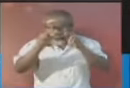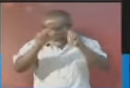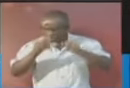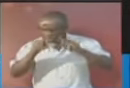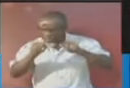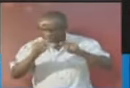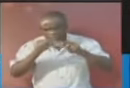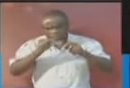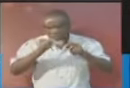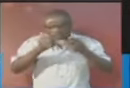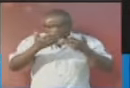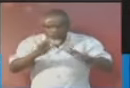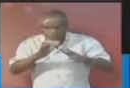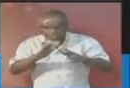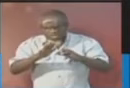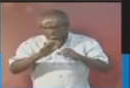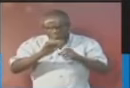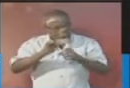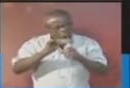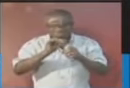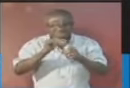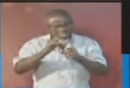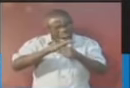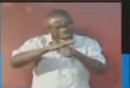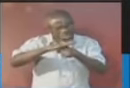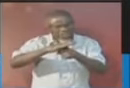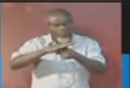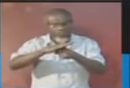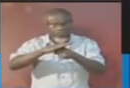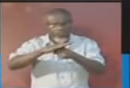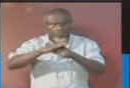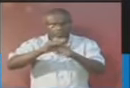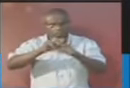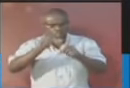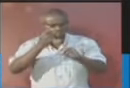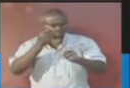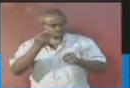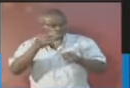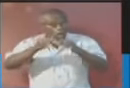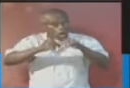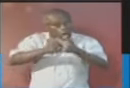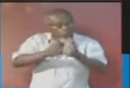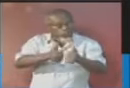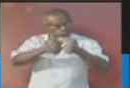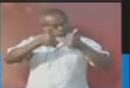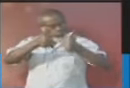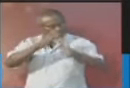enough clinical trials in terms of how effective it is with people over 60.